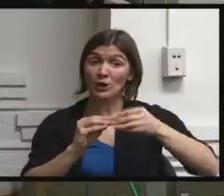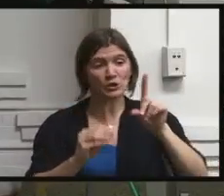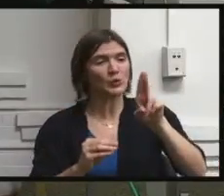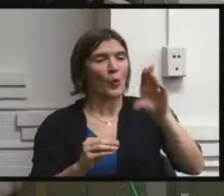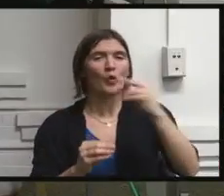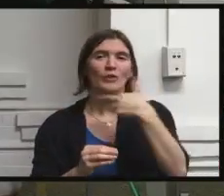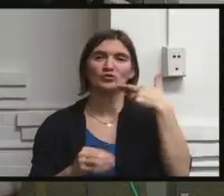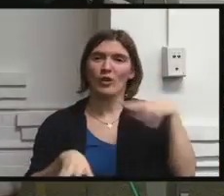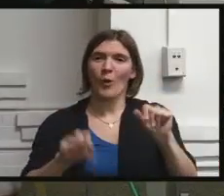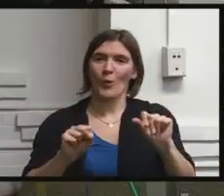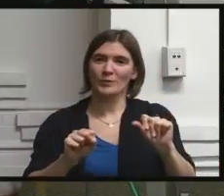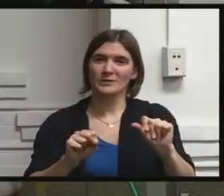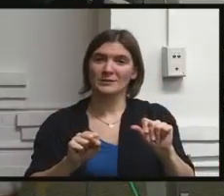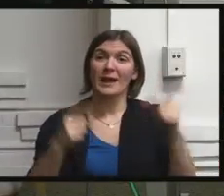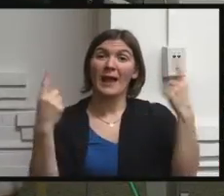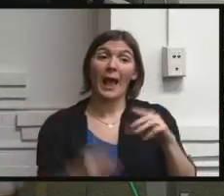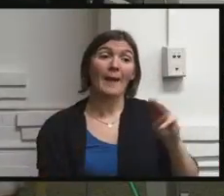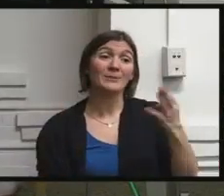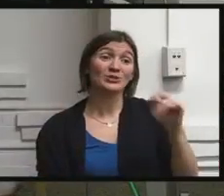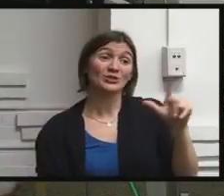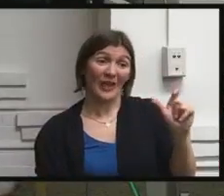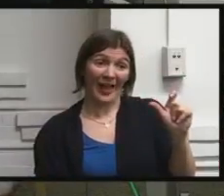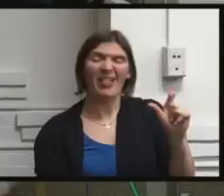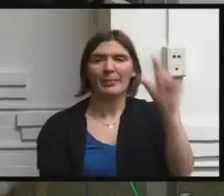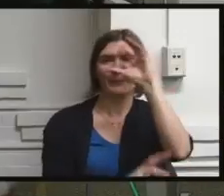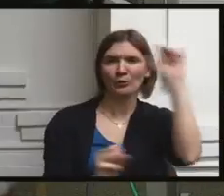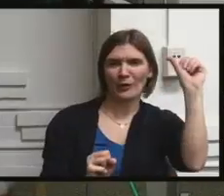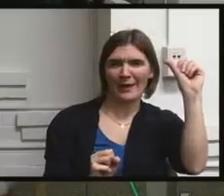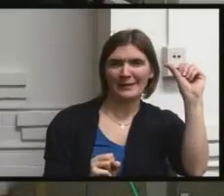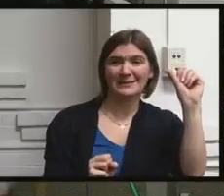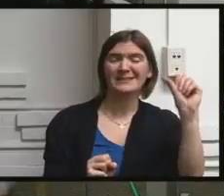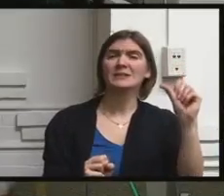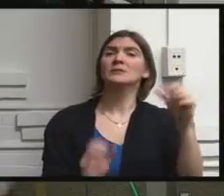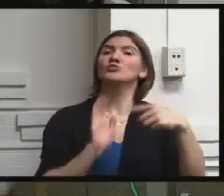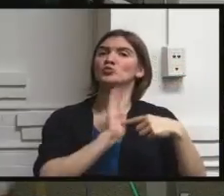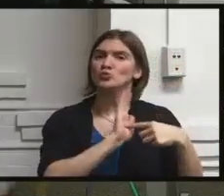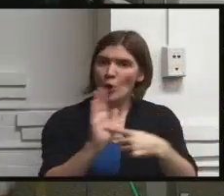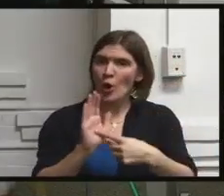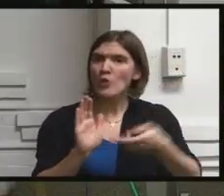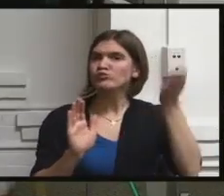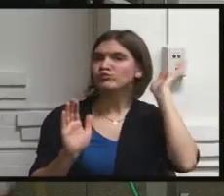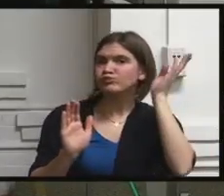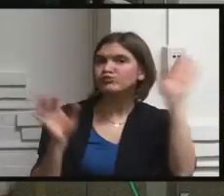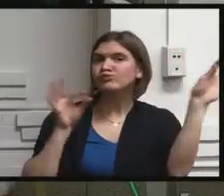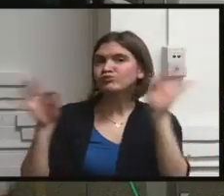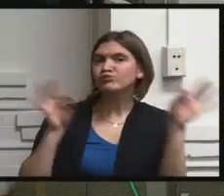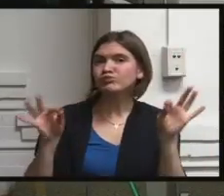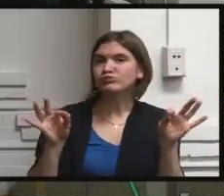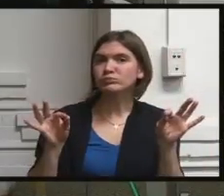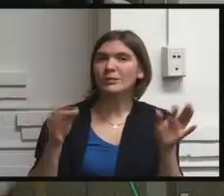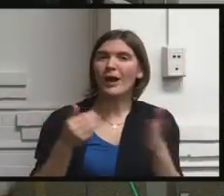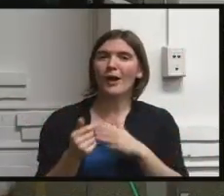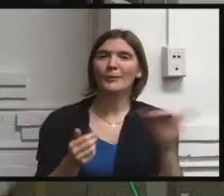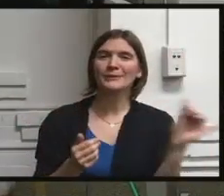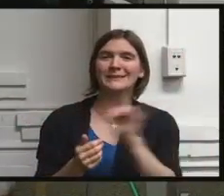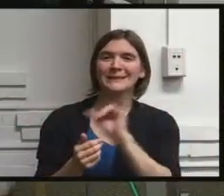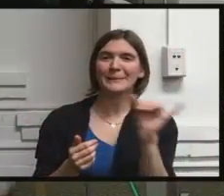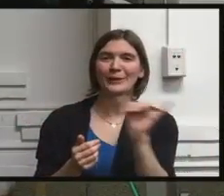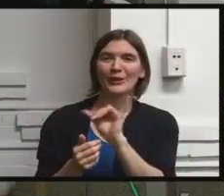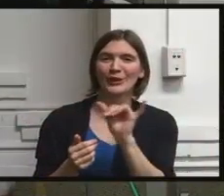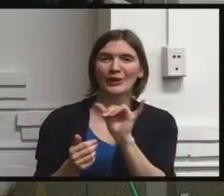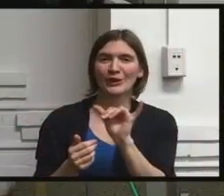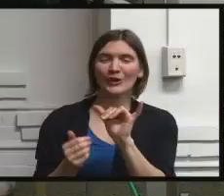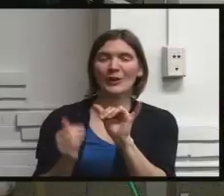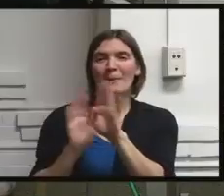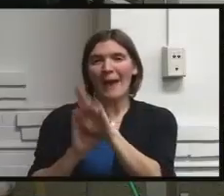get-together, Michelle Simpson Siegel, as our president, presented a PowerPoint presentation that is somewhat similar to some of the